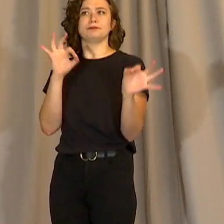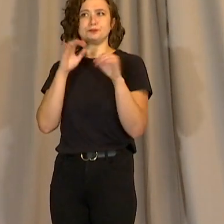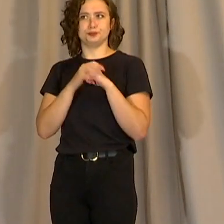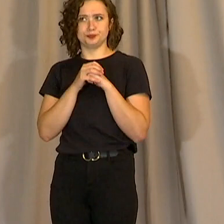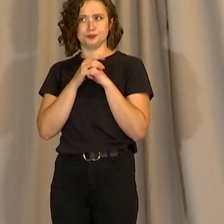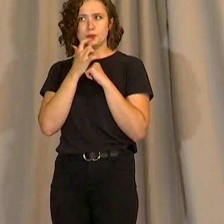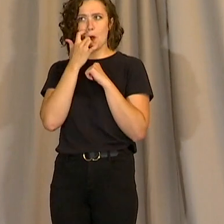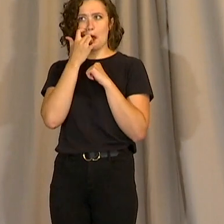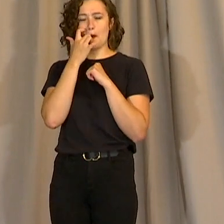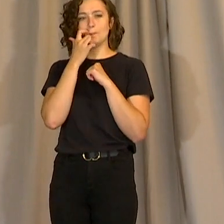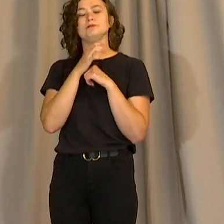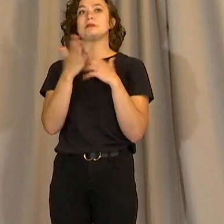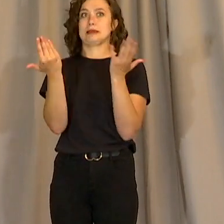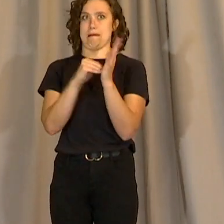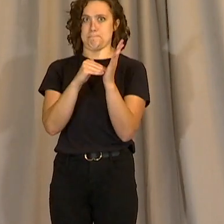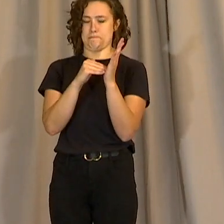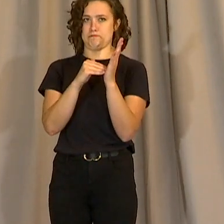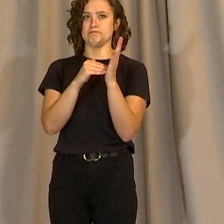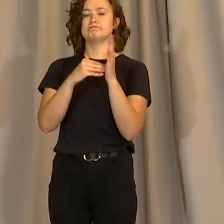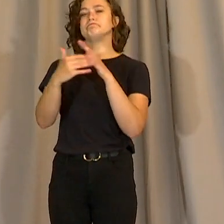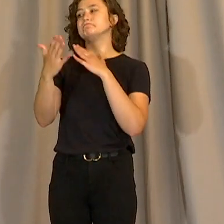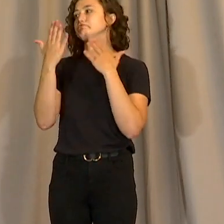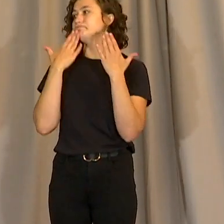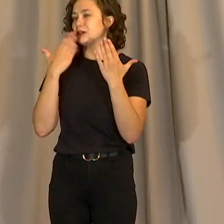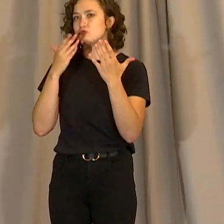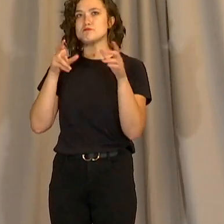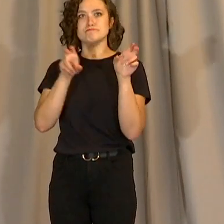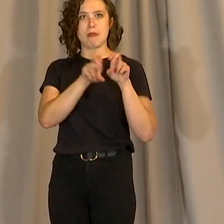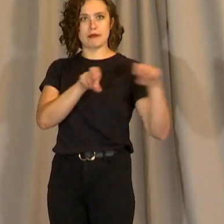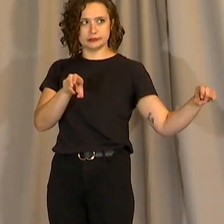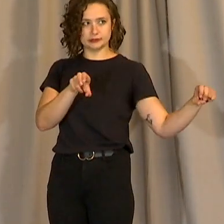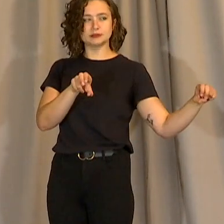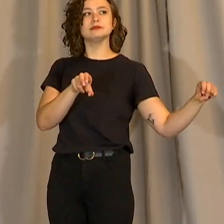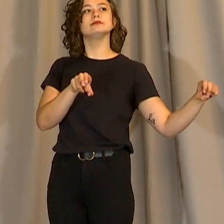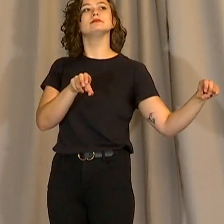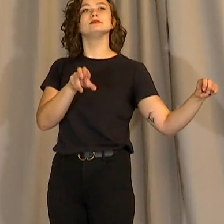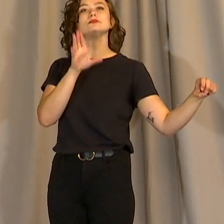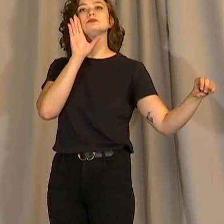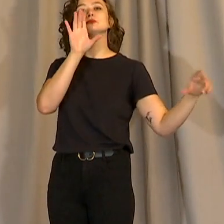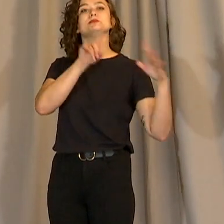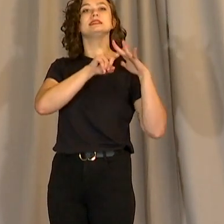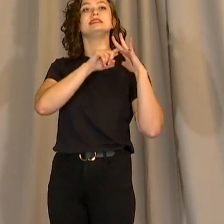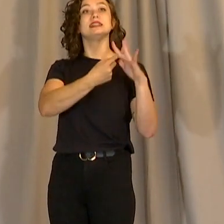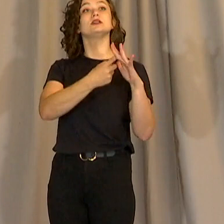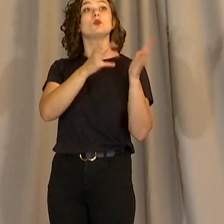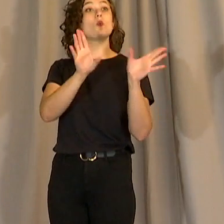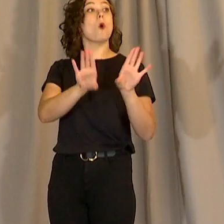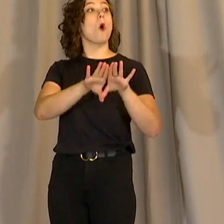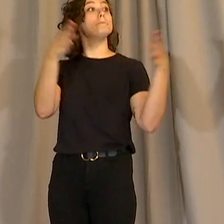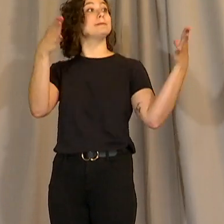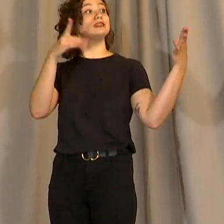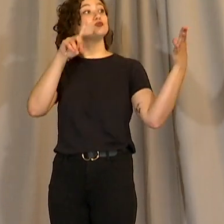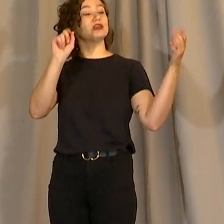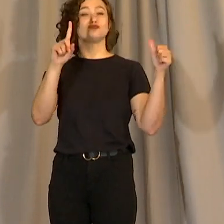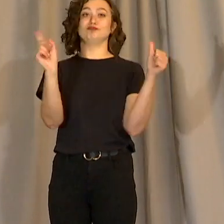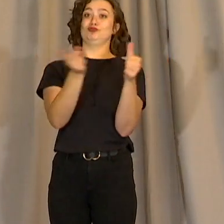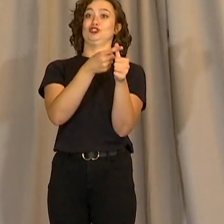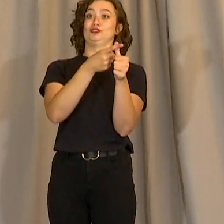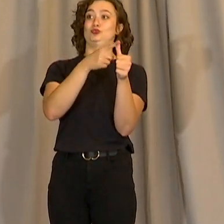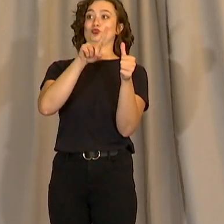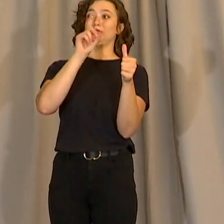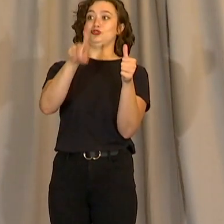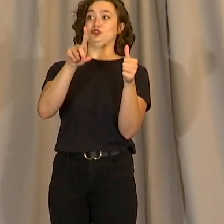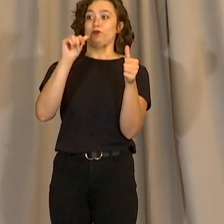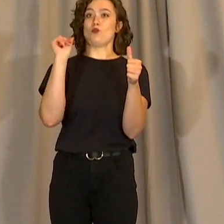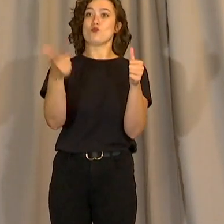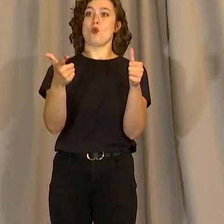Again, Miigwech, thank you to our panelists, and we will begin with our opening question for all of the